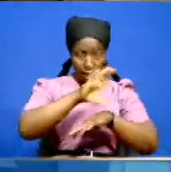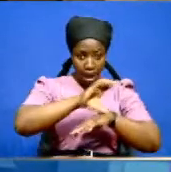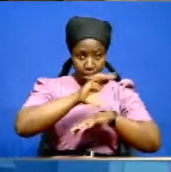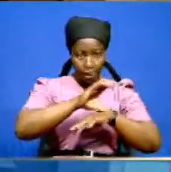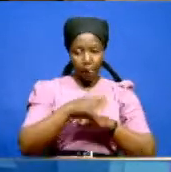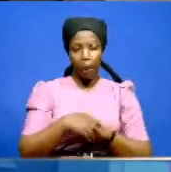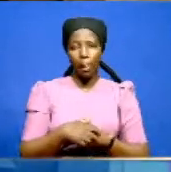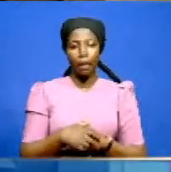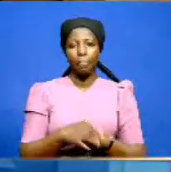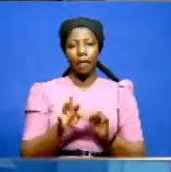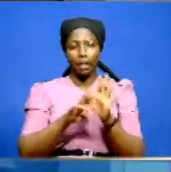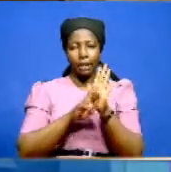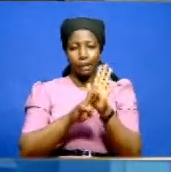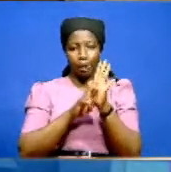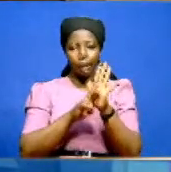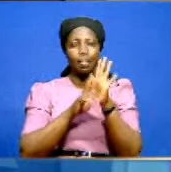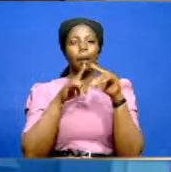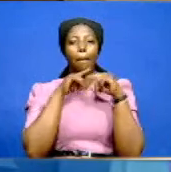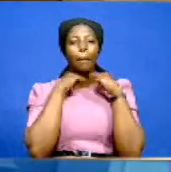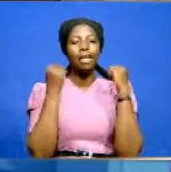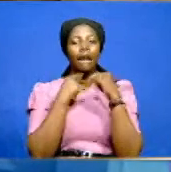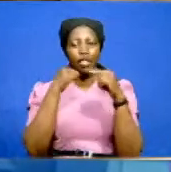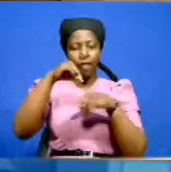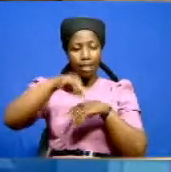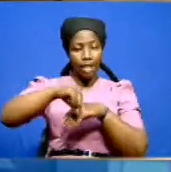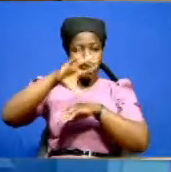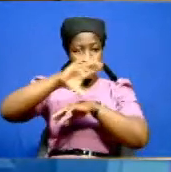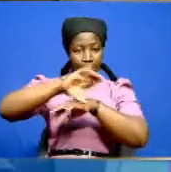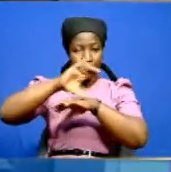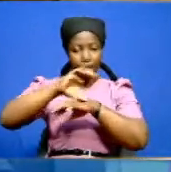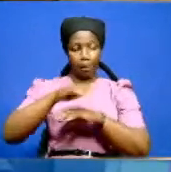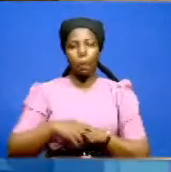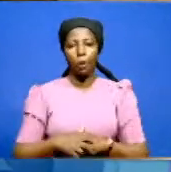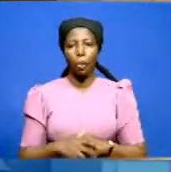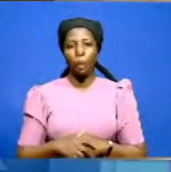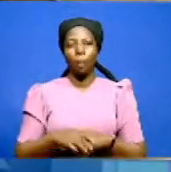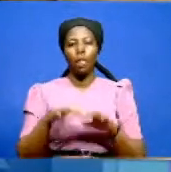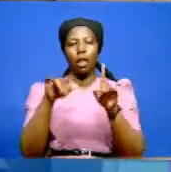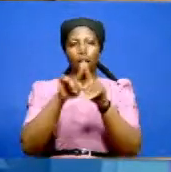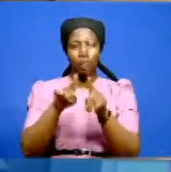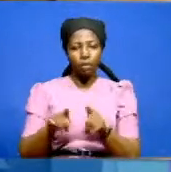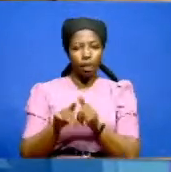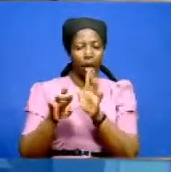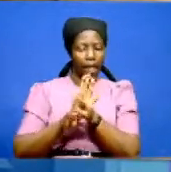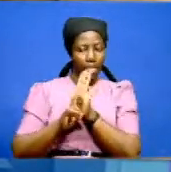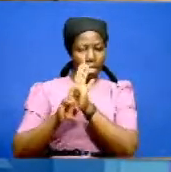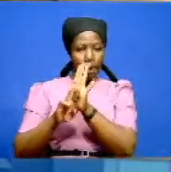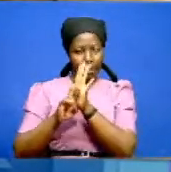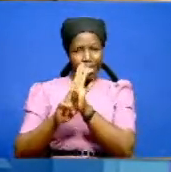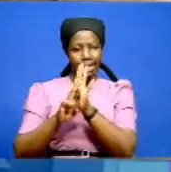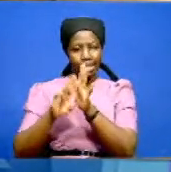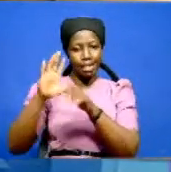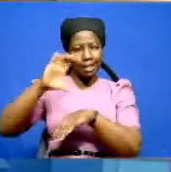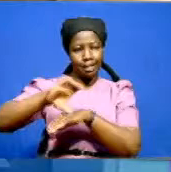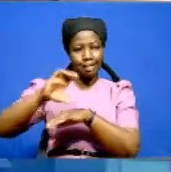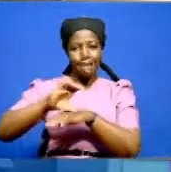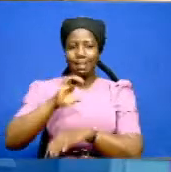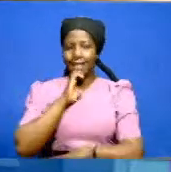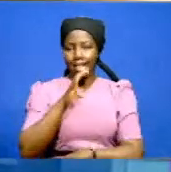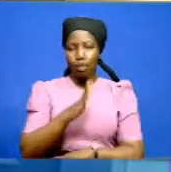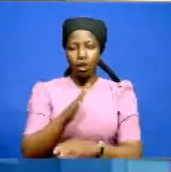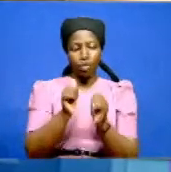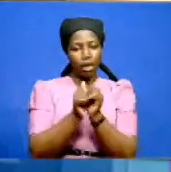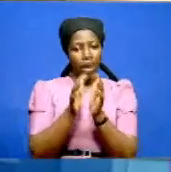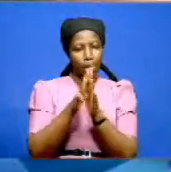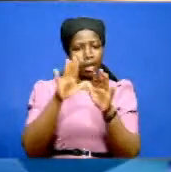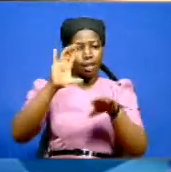on behalf of the pastorate of this church, and on behalf of the elders and the entire church membership